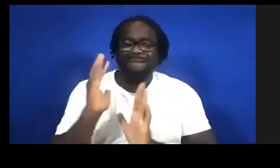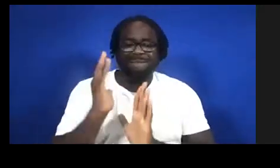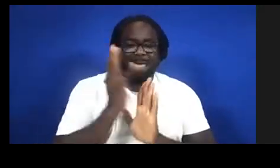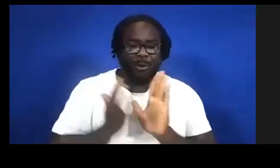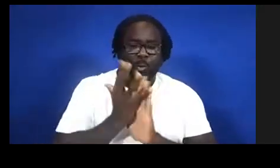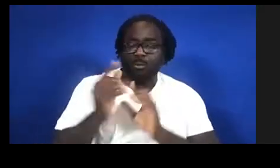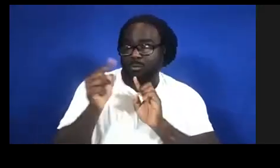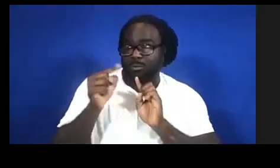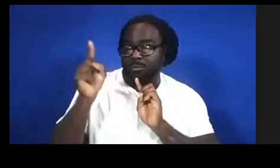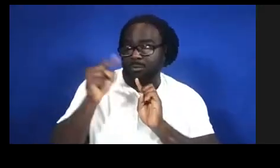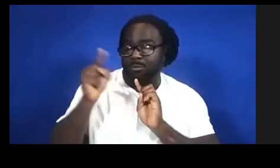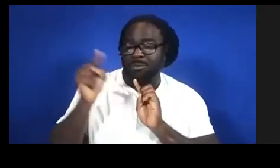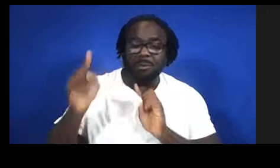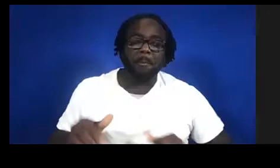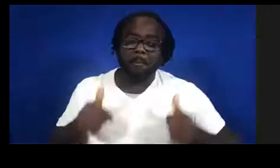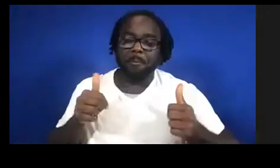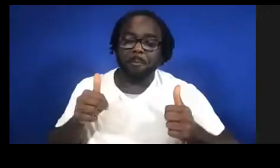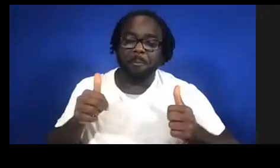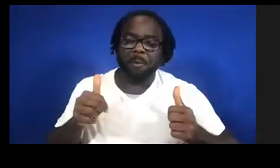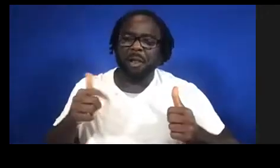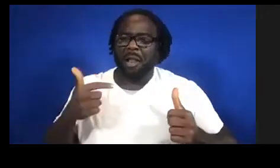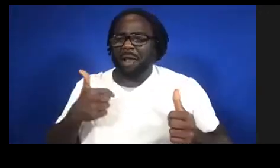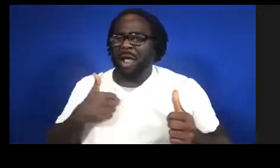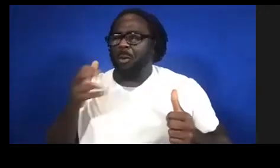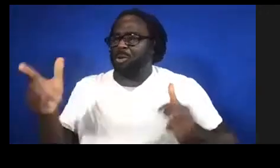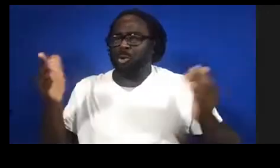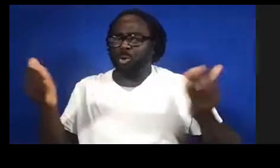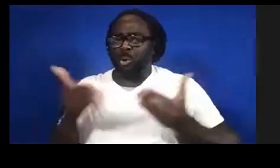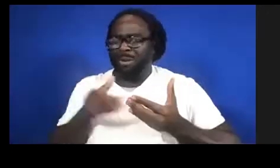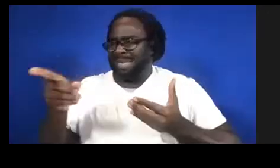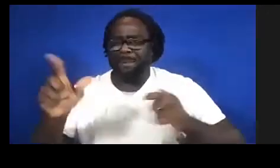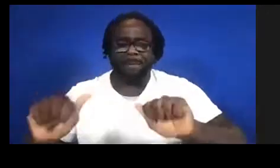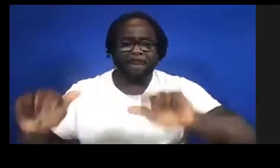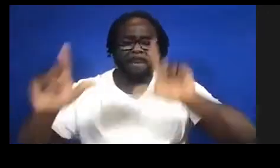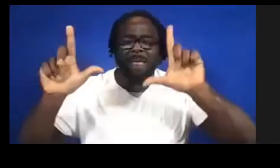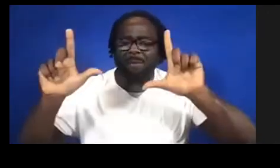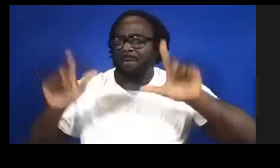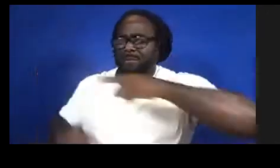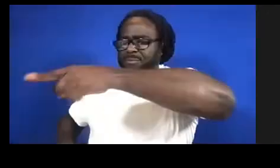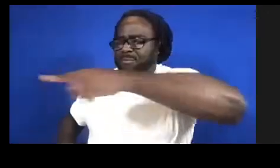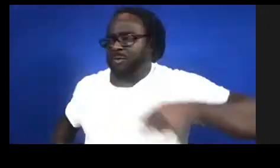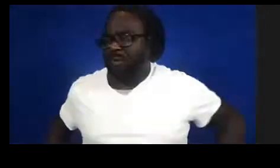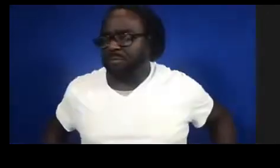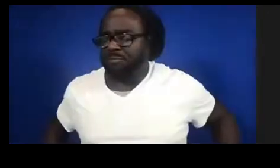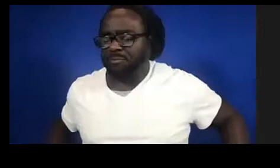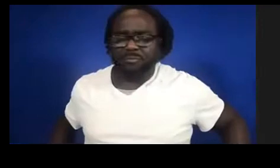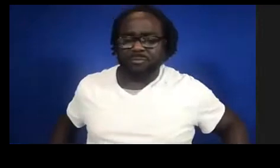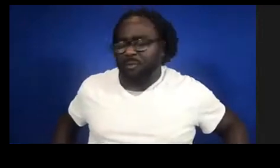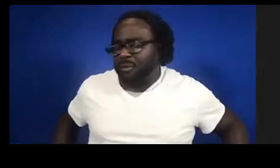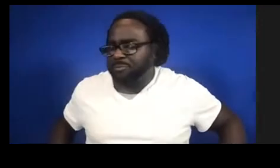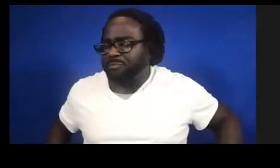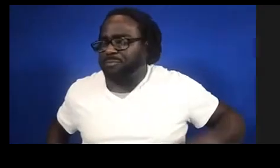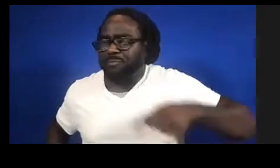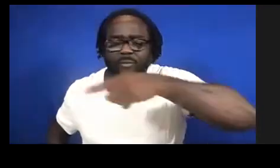together. Memphis, St. Louis, we only a 5-hour drive apart, we good. So let me introduce him really, really quick.